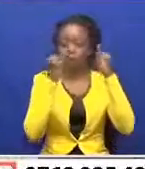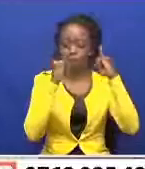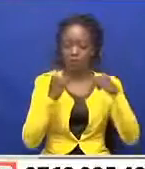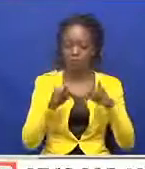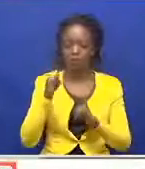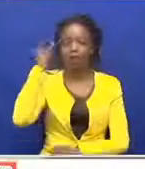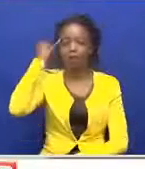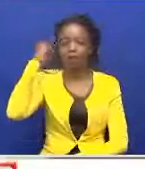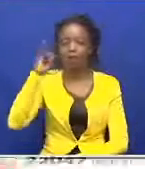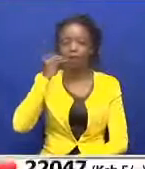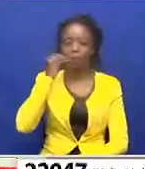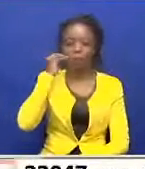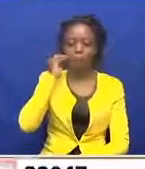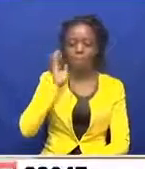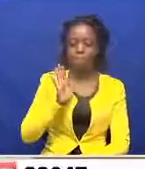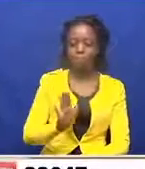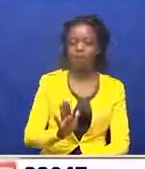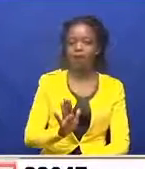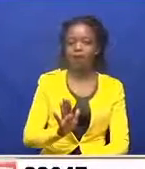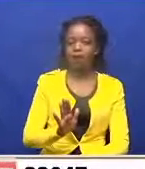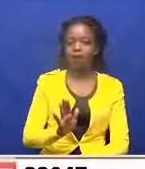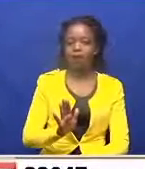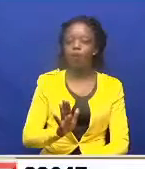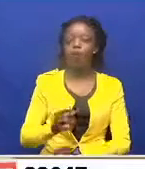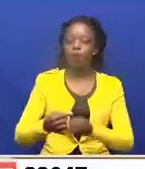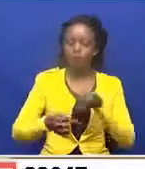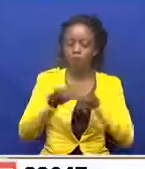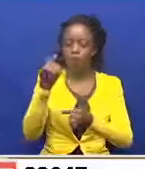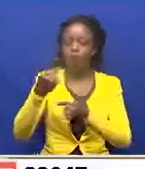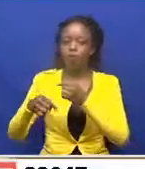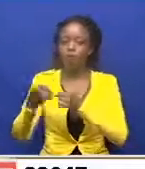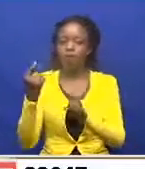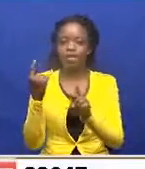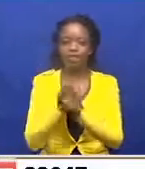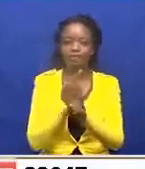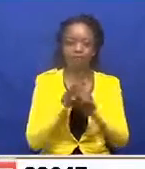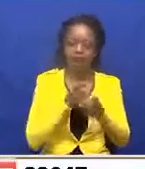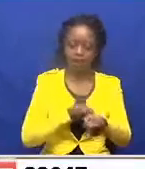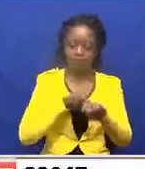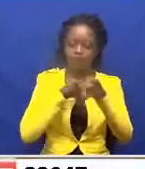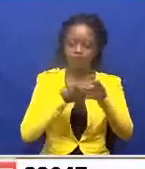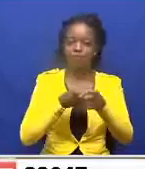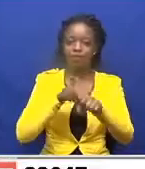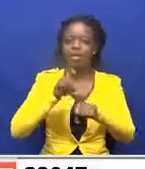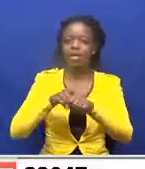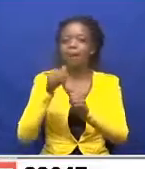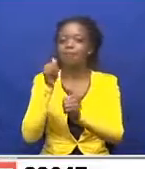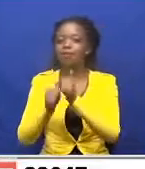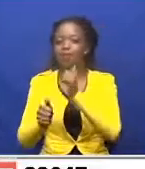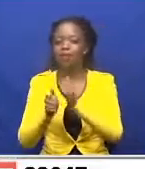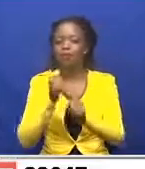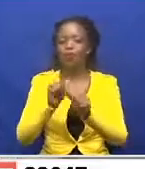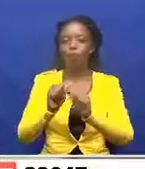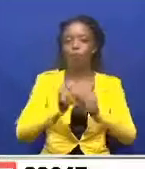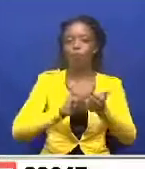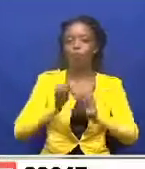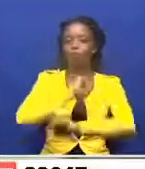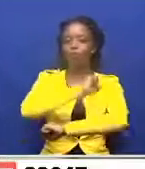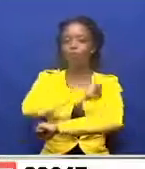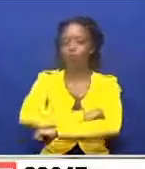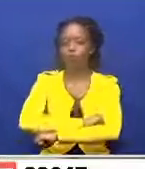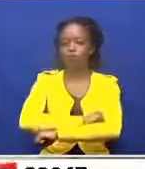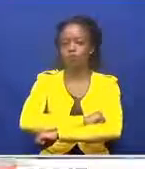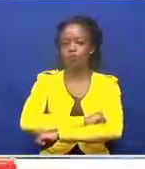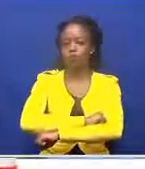his parents' home, Francis had won several awards with it during science congress competitions in school.